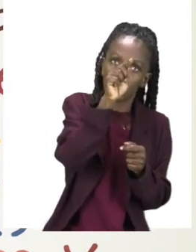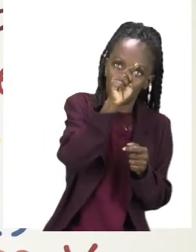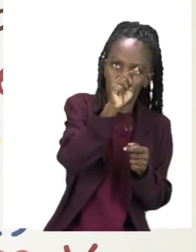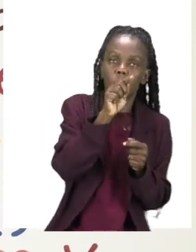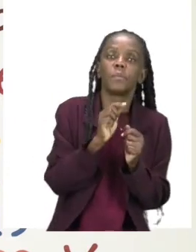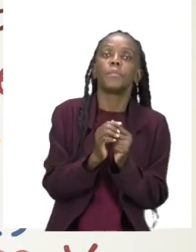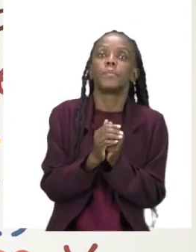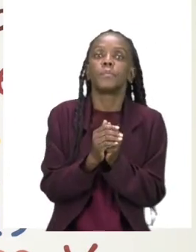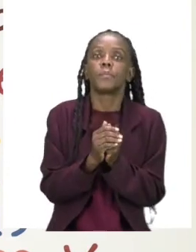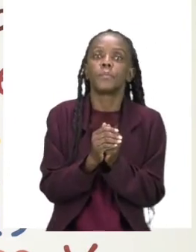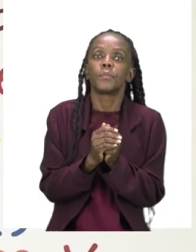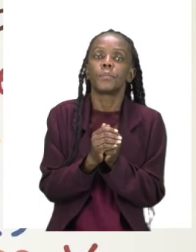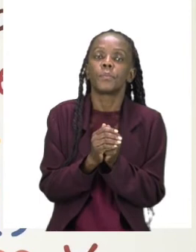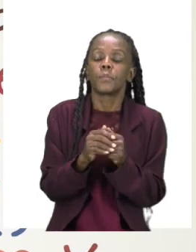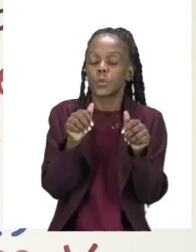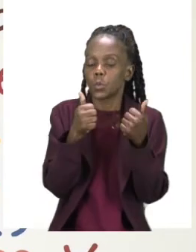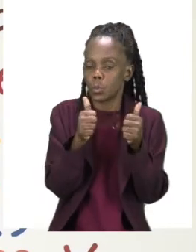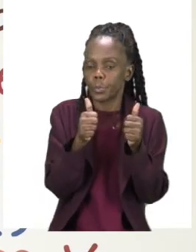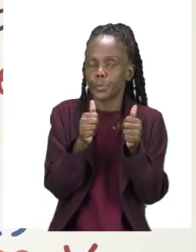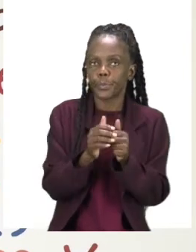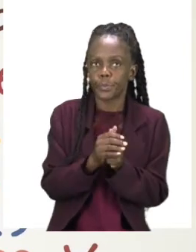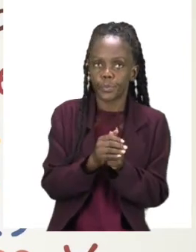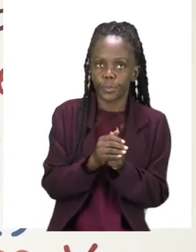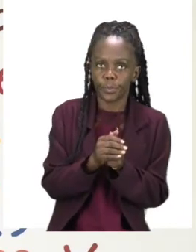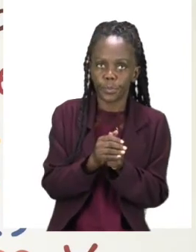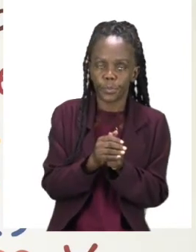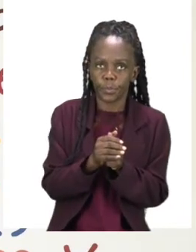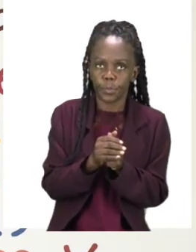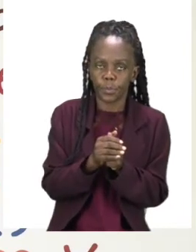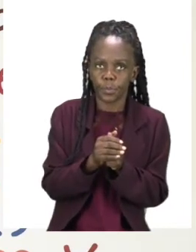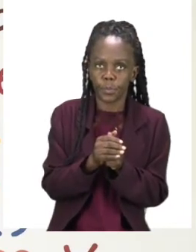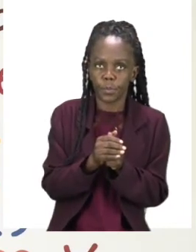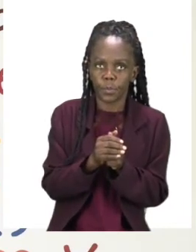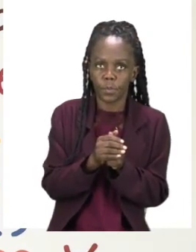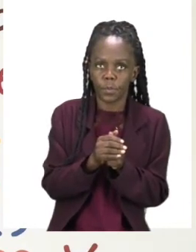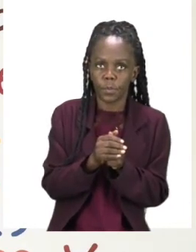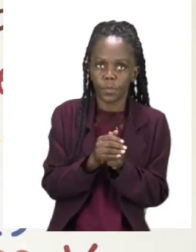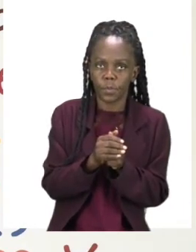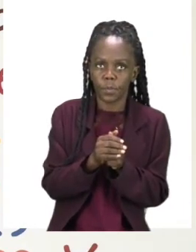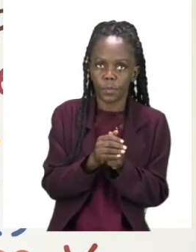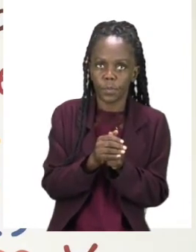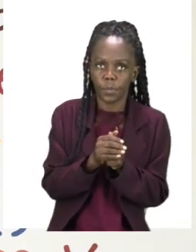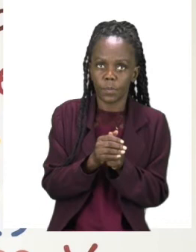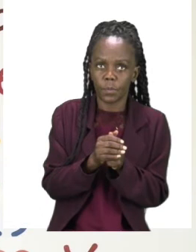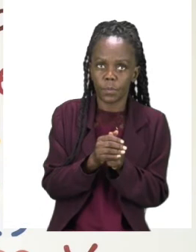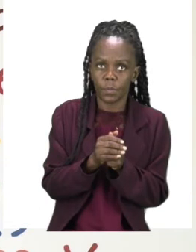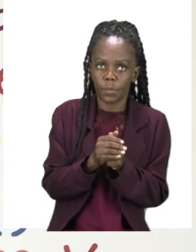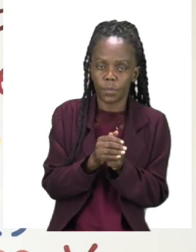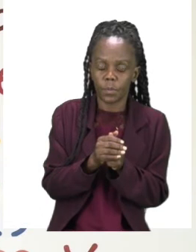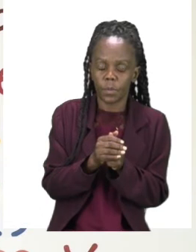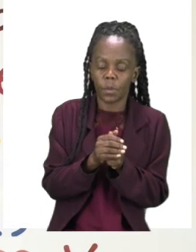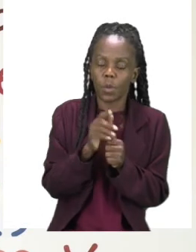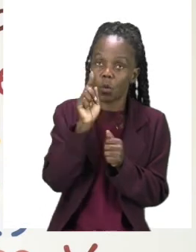Round. Very good. Now I want you to take your finger and do it in your